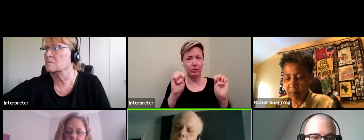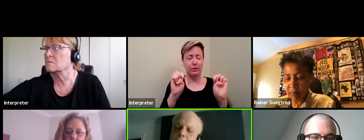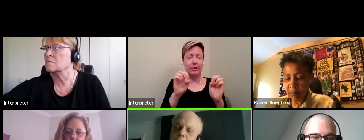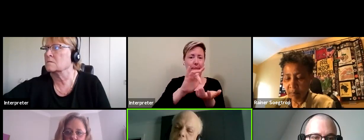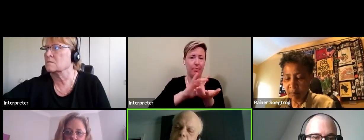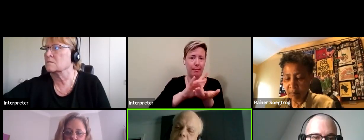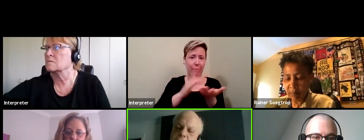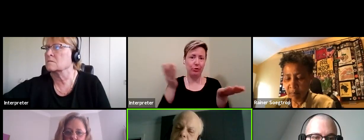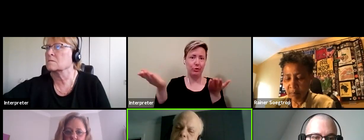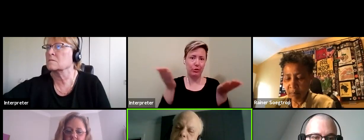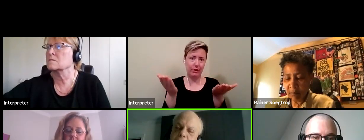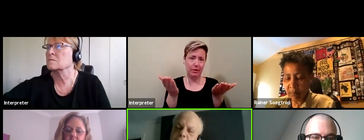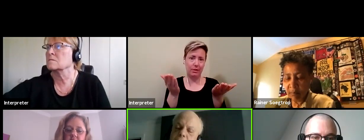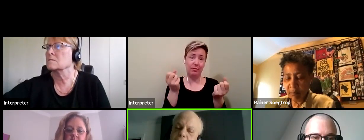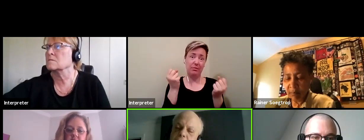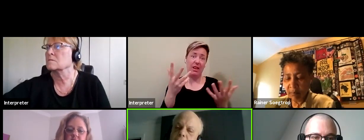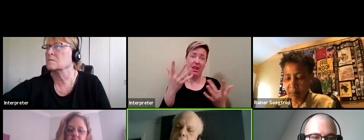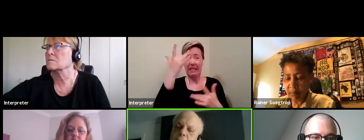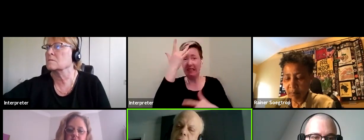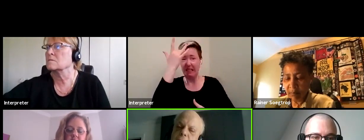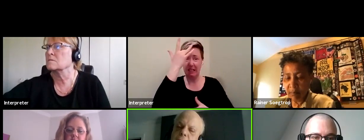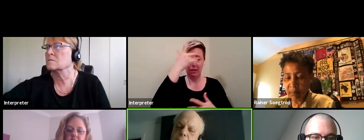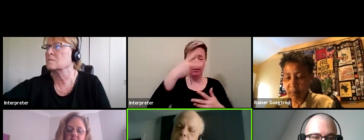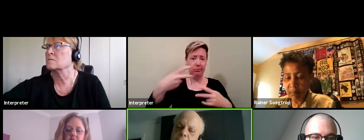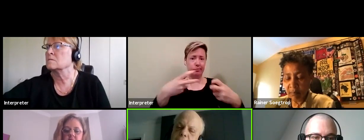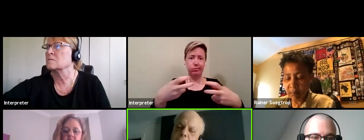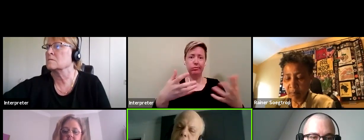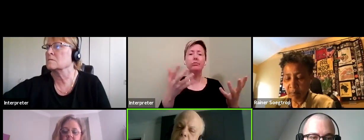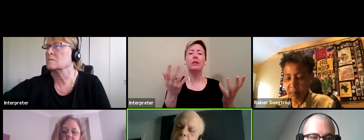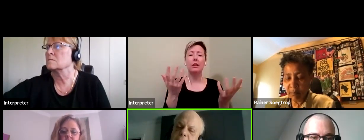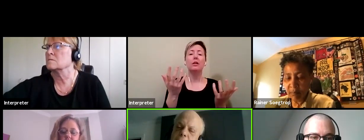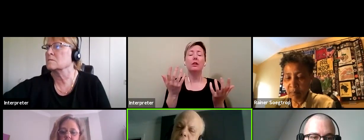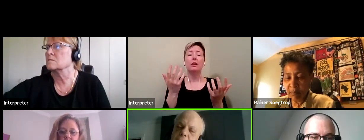and more people are getting sick from this virus. Can you talk to us